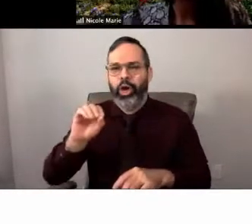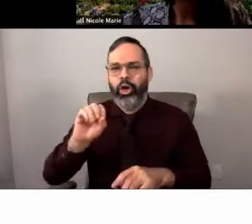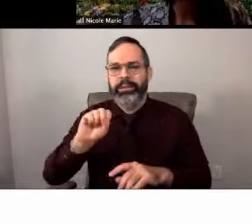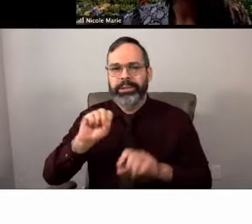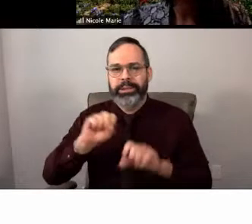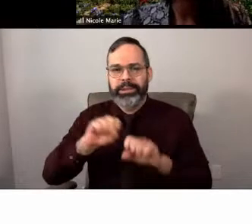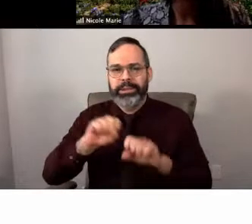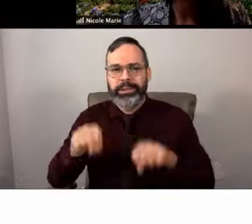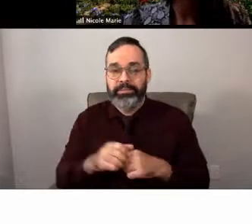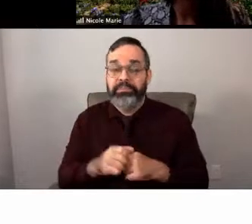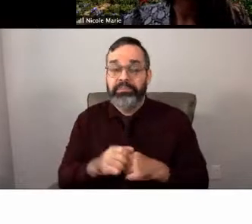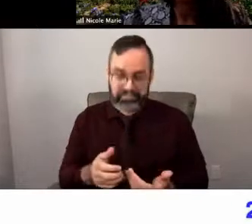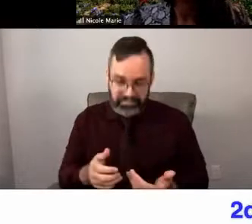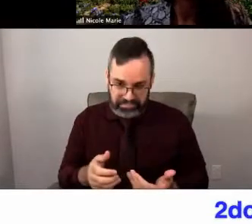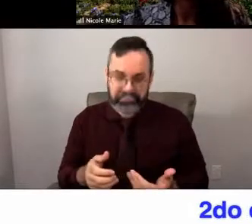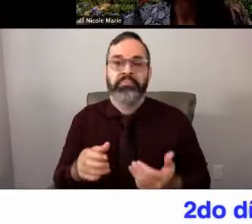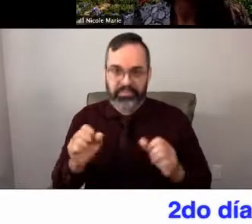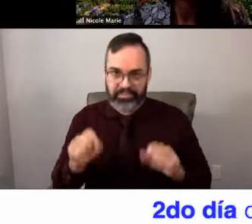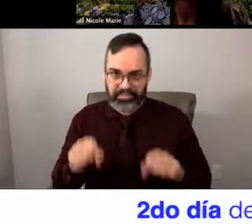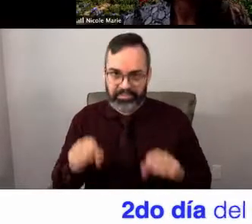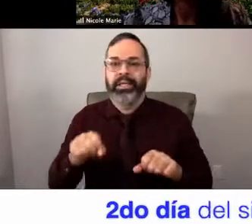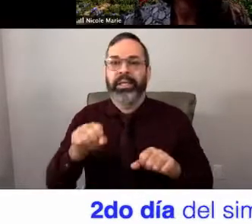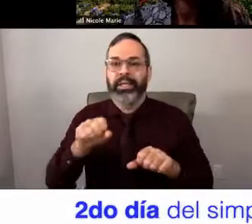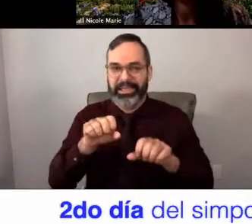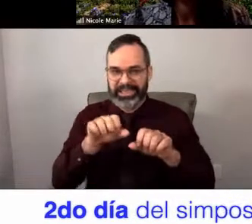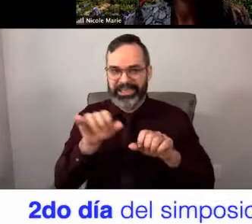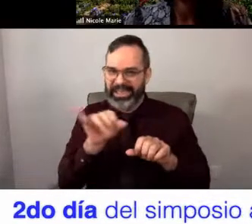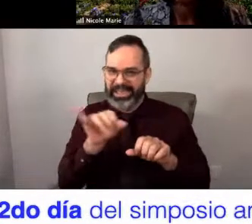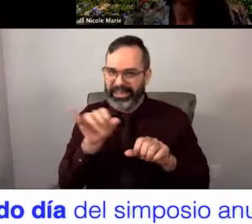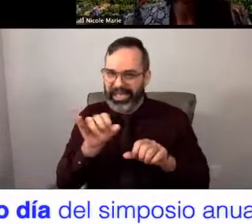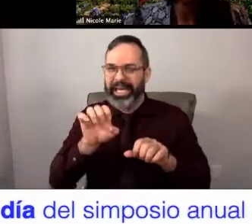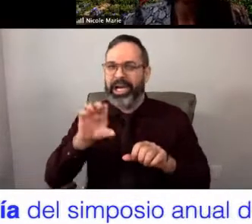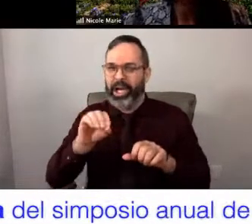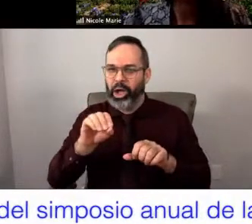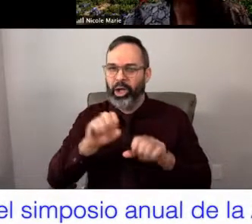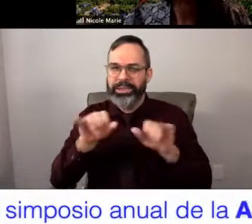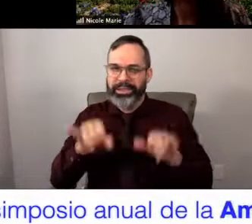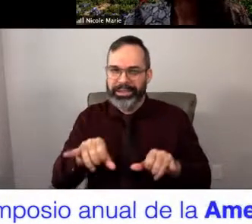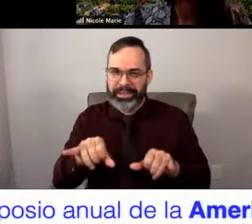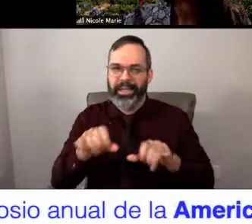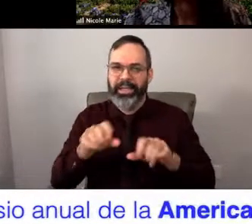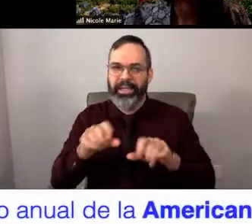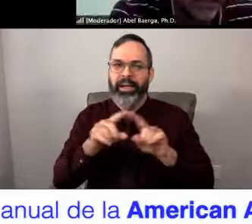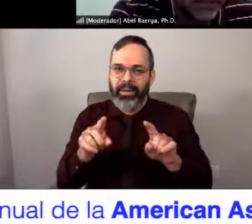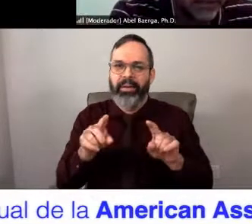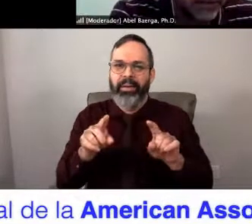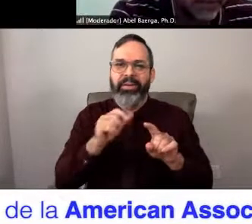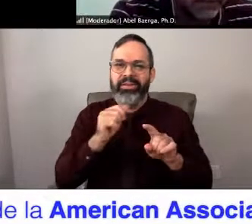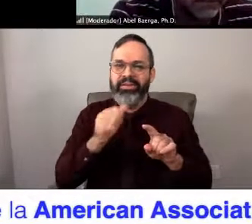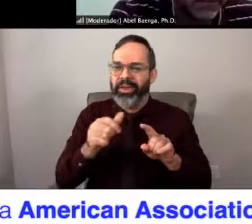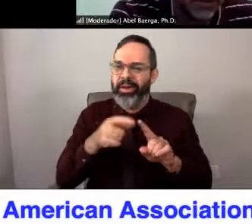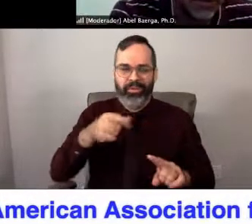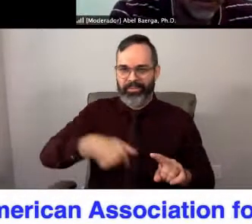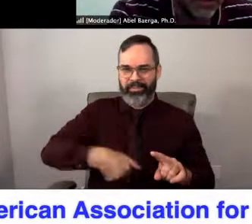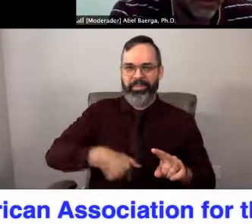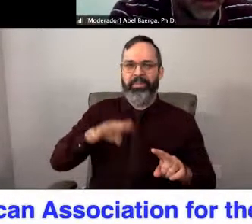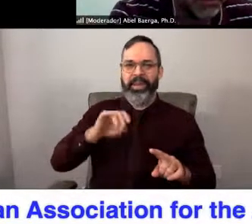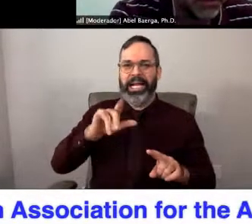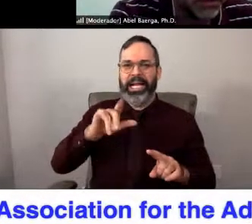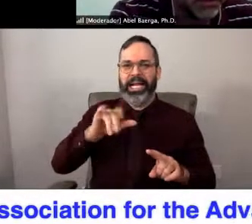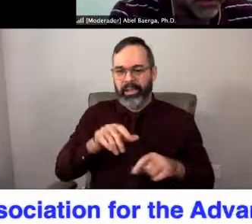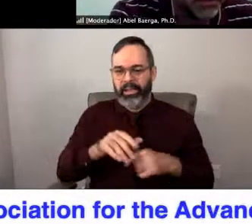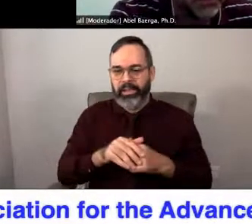similar ecosystems, but not with samples that have been taken from Puerto Rico. Okay, I see. Well, thank you so